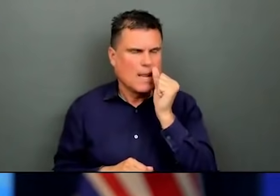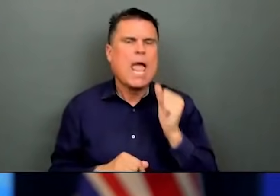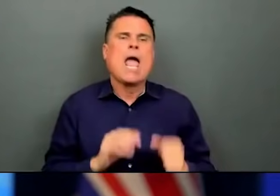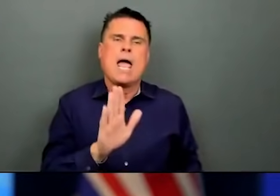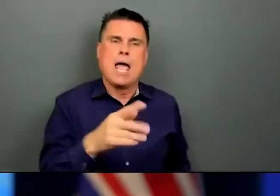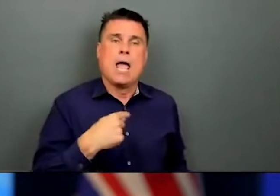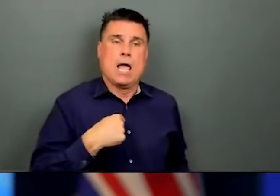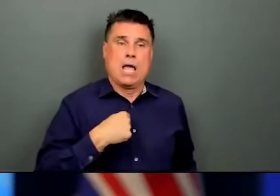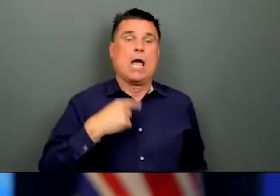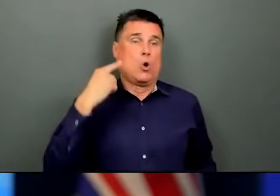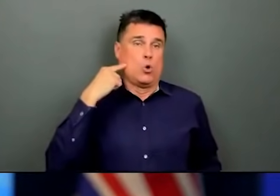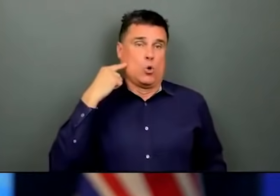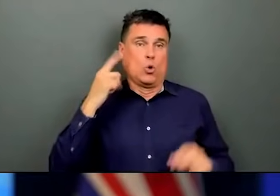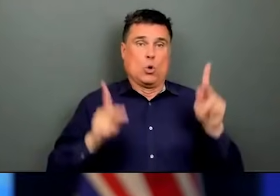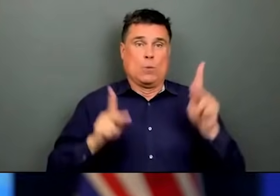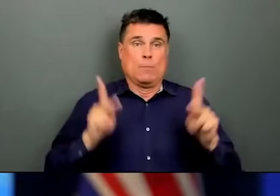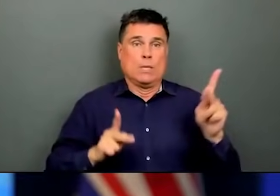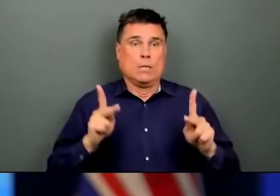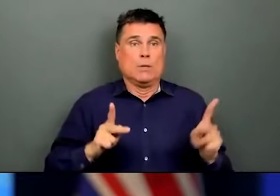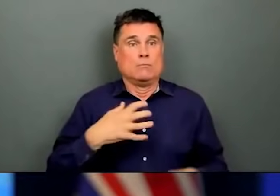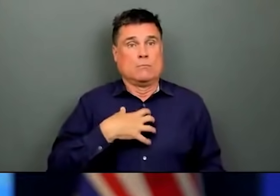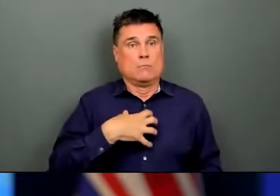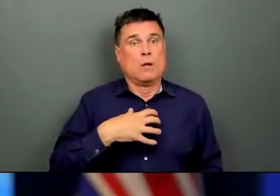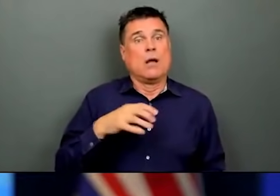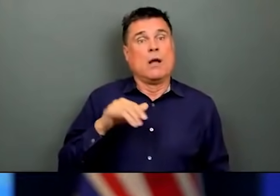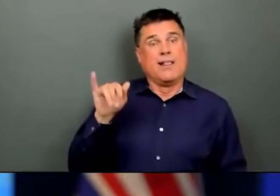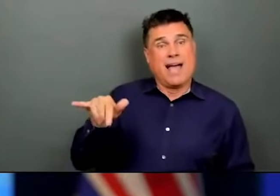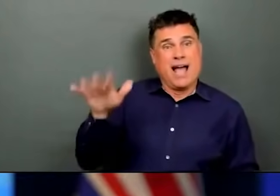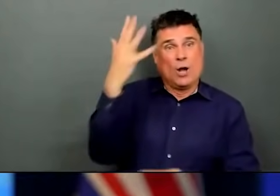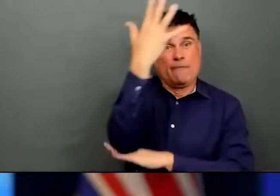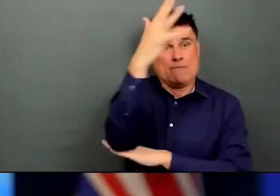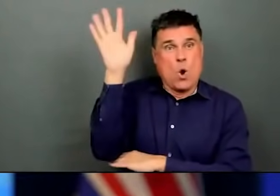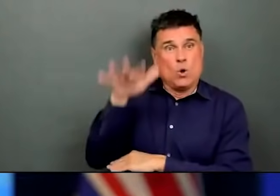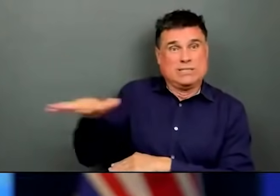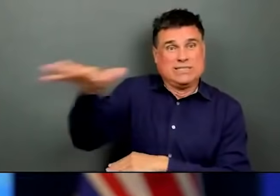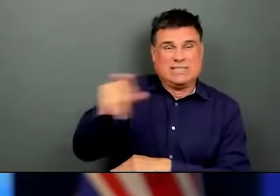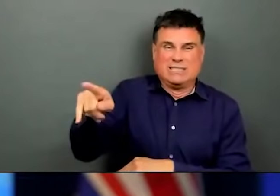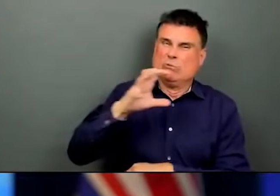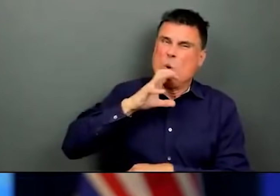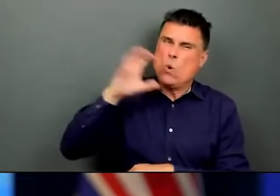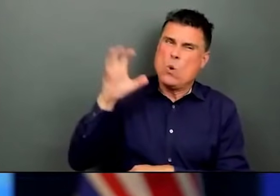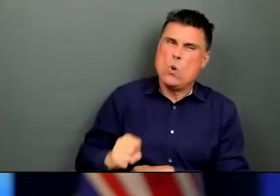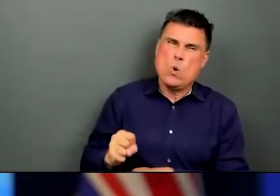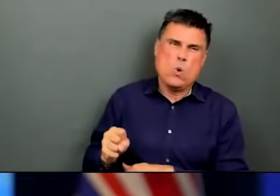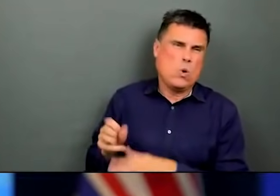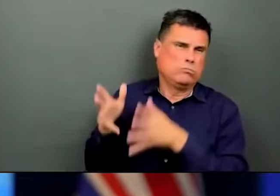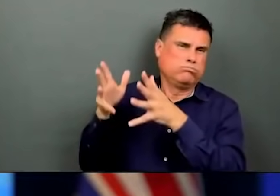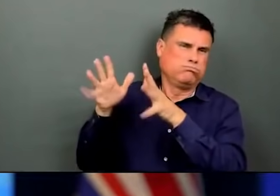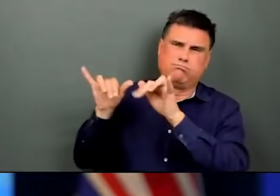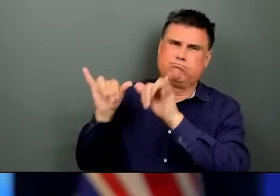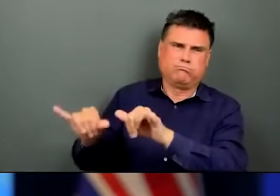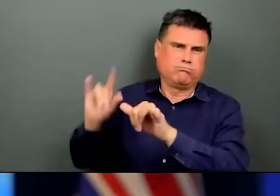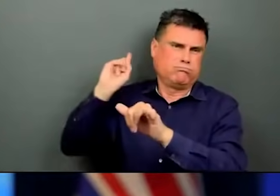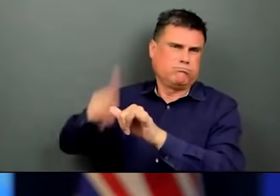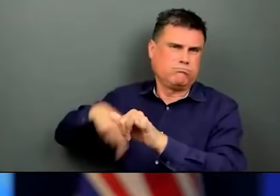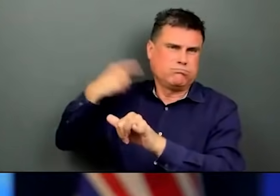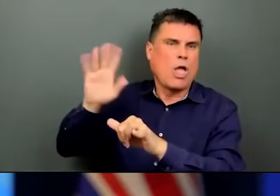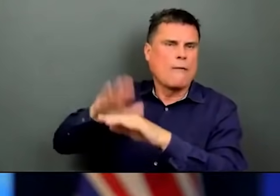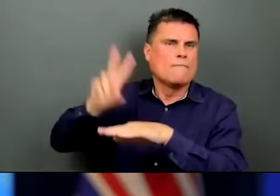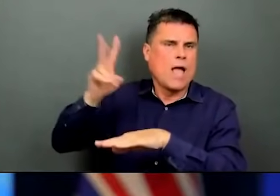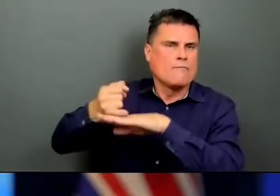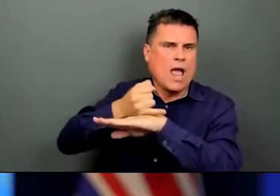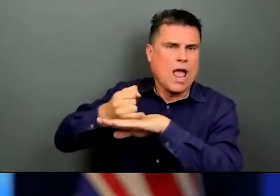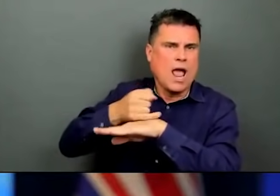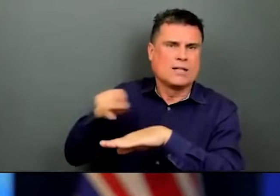importance than this. I disagree with that. There are majestic forests all across British Columbia. They're not all massively large